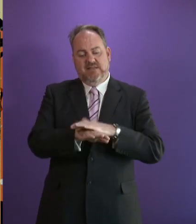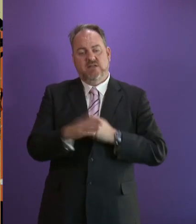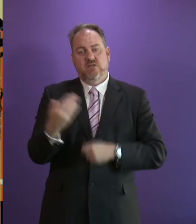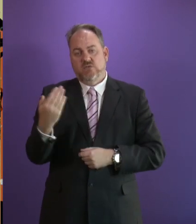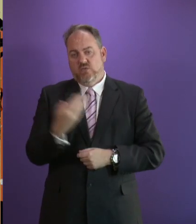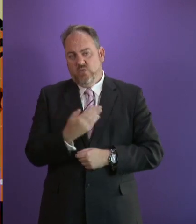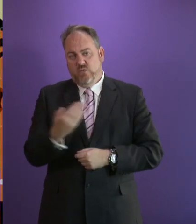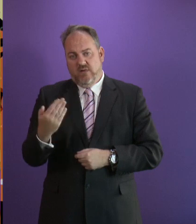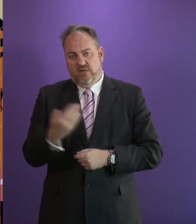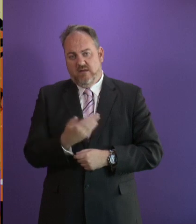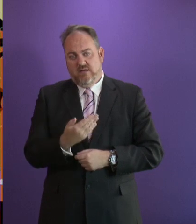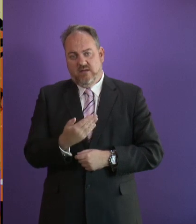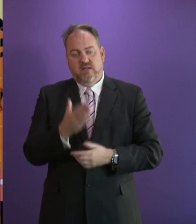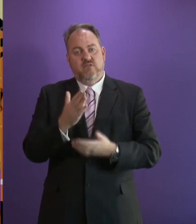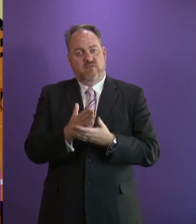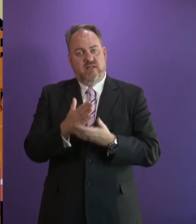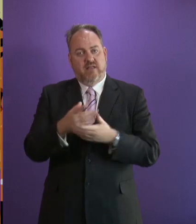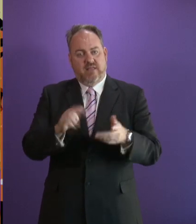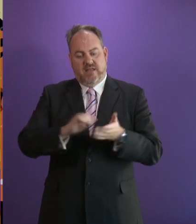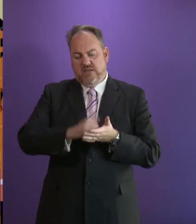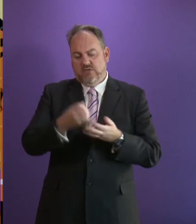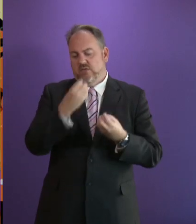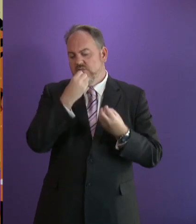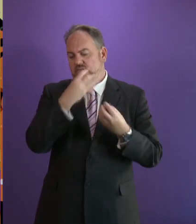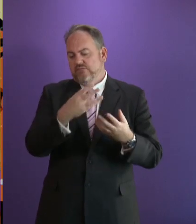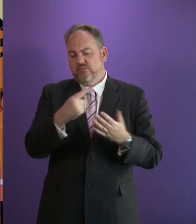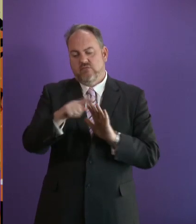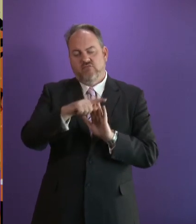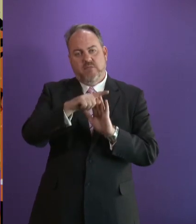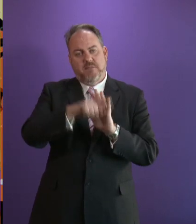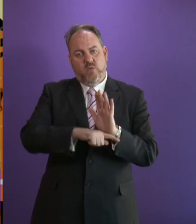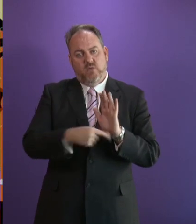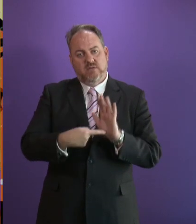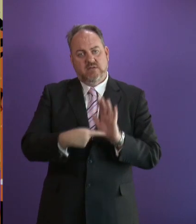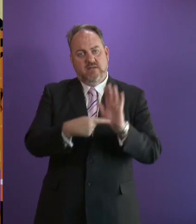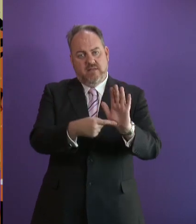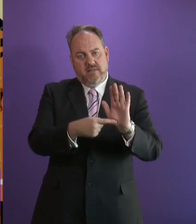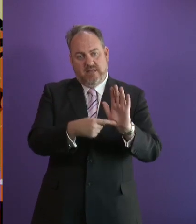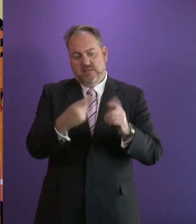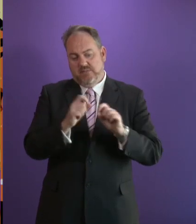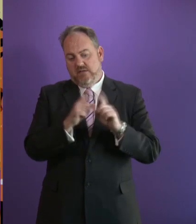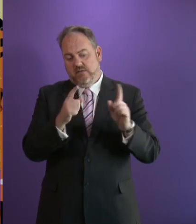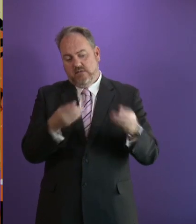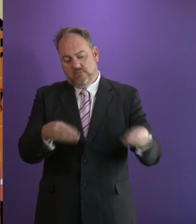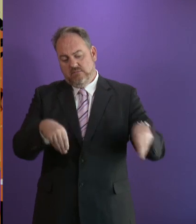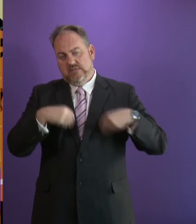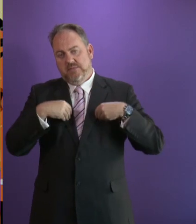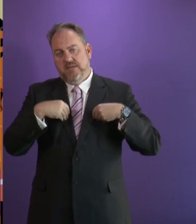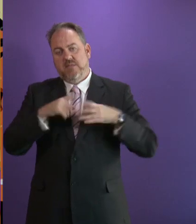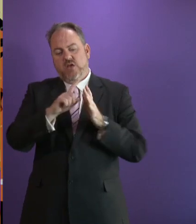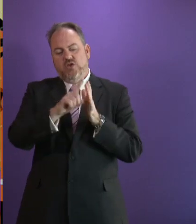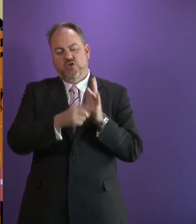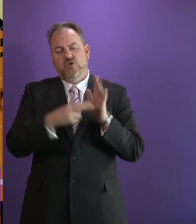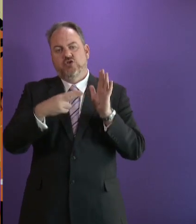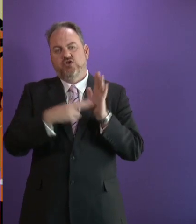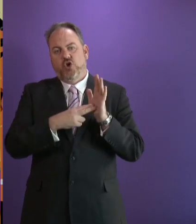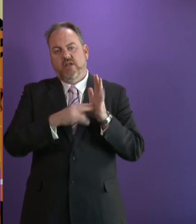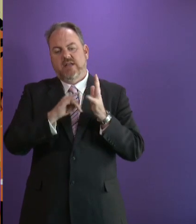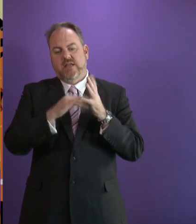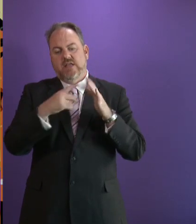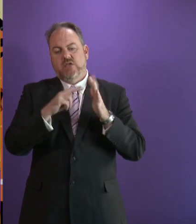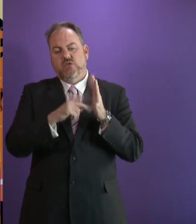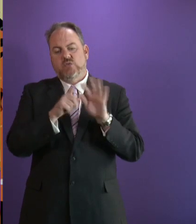they issued a wonderful report at the end of it that has been taken note of by John Swinney in his education